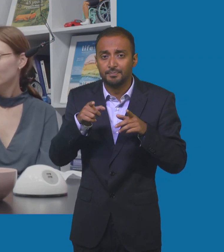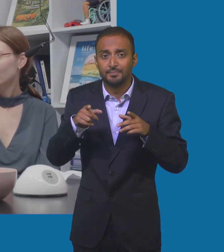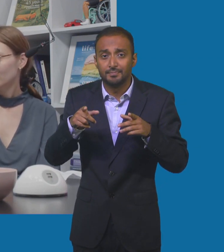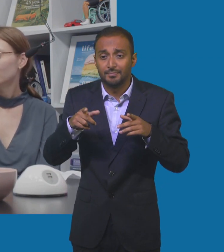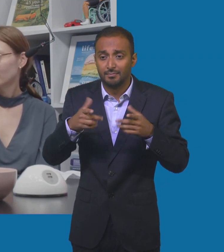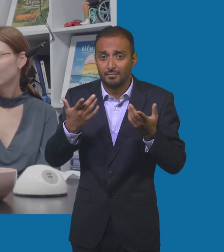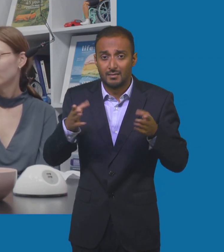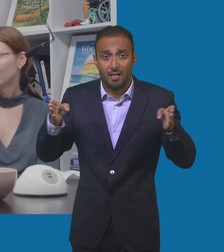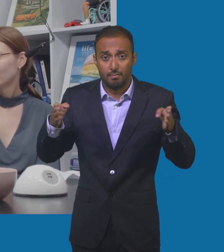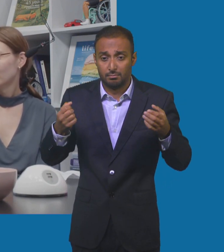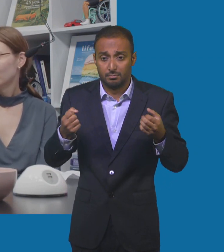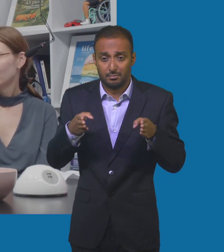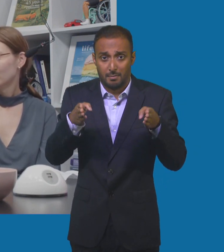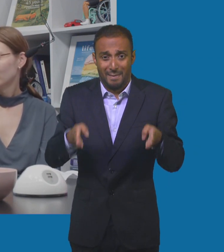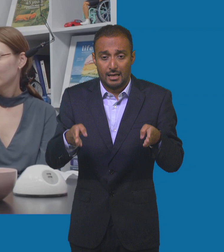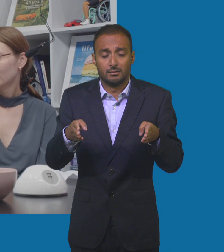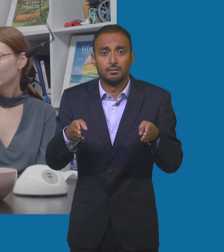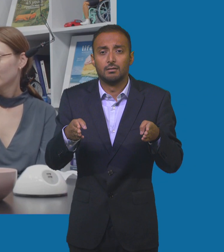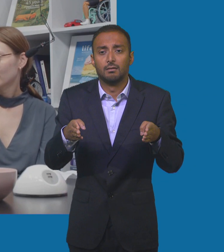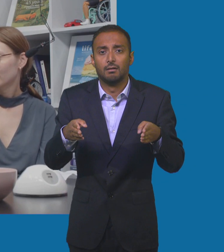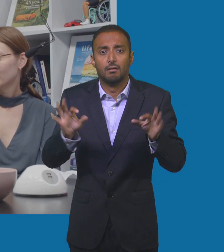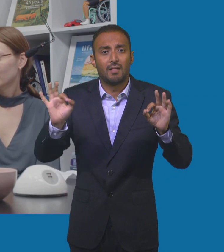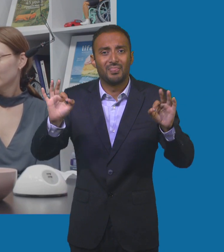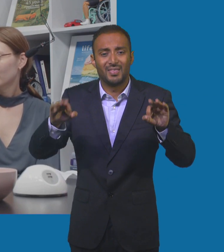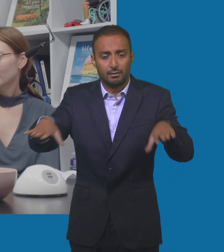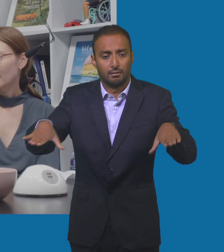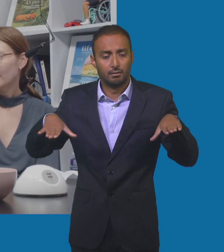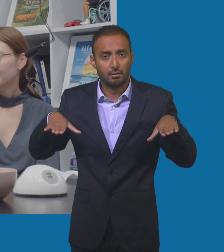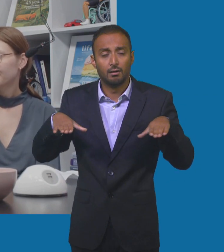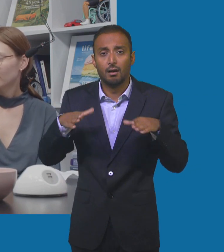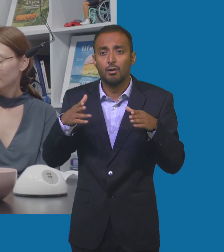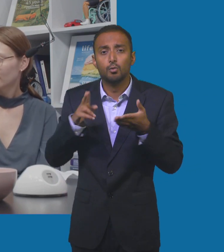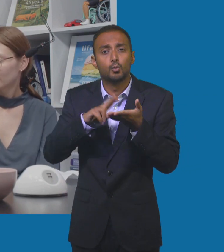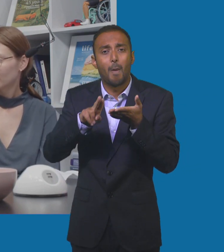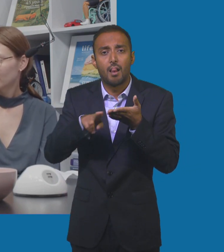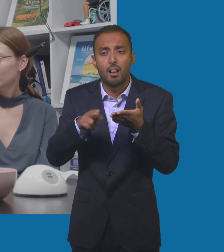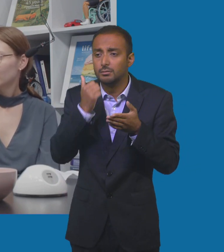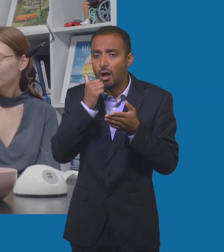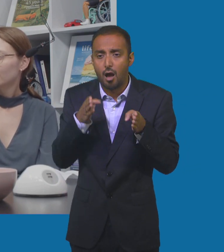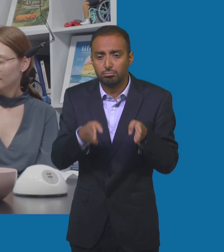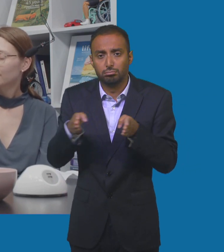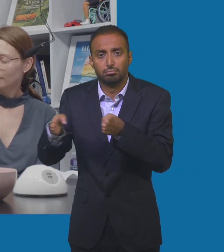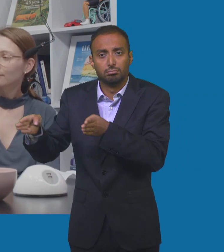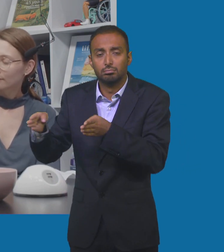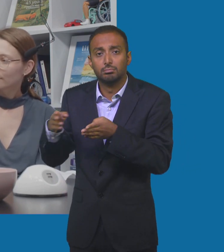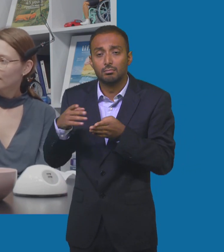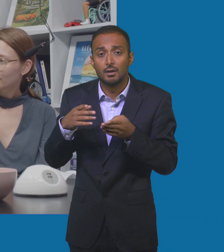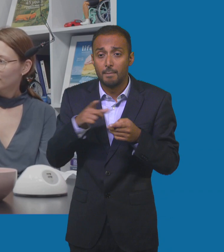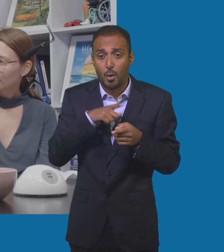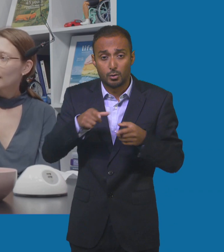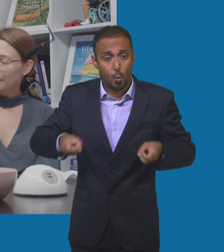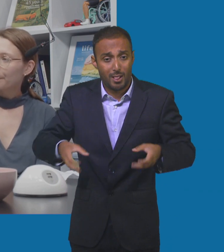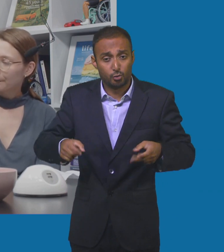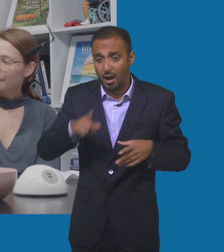spaces were just too small. They were normal parking spaces. And we realised that Damien just couldn't get his wheelchair out of the car. Yeah. We can't actually get to the charger because we can't fit between the cars with